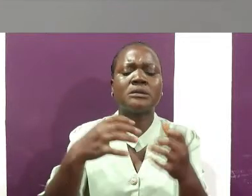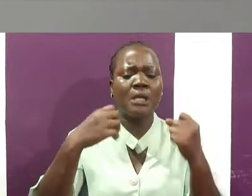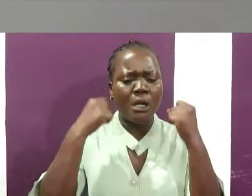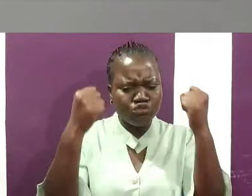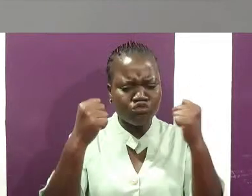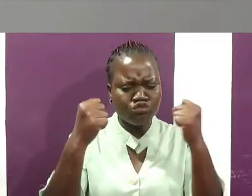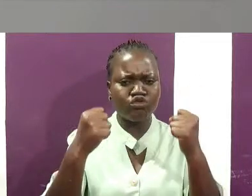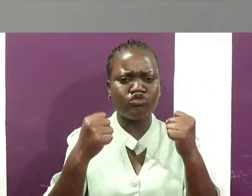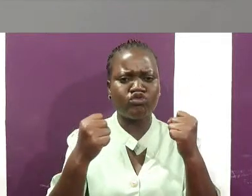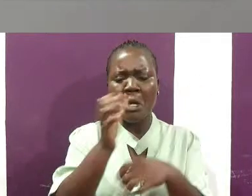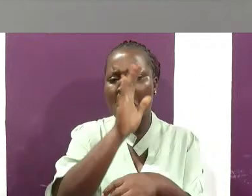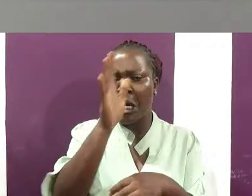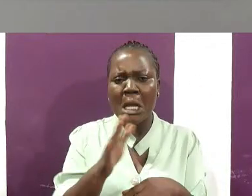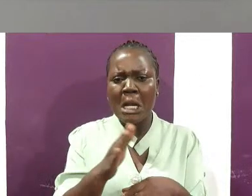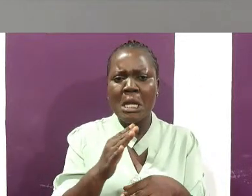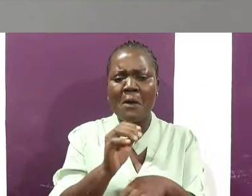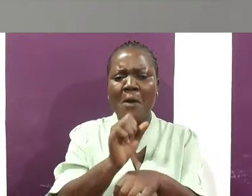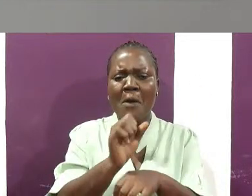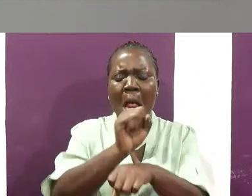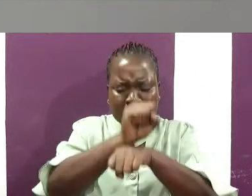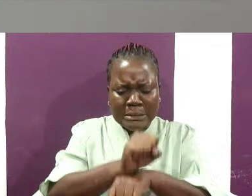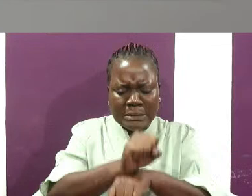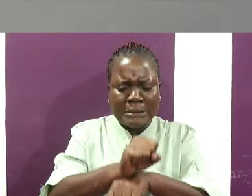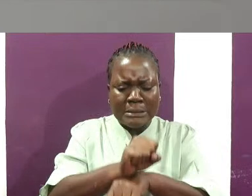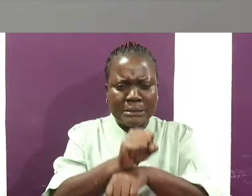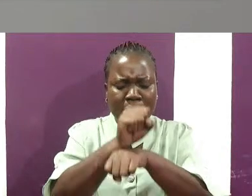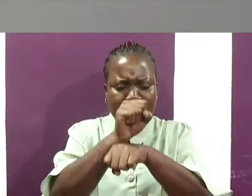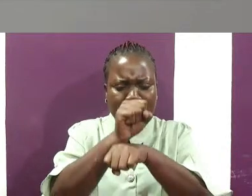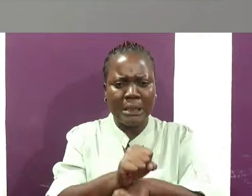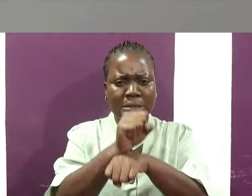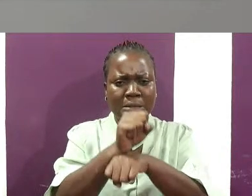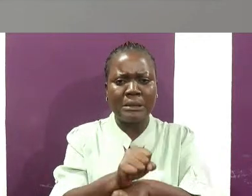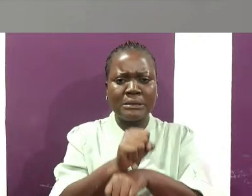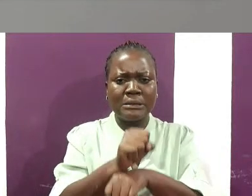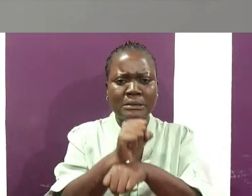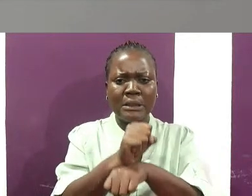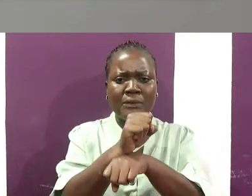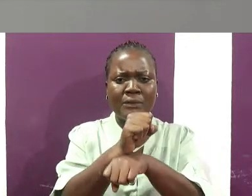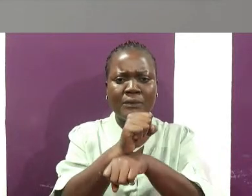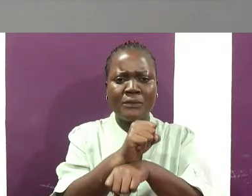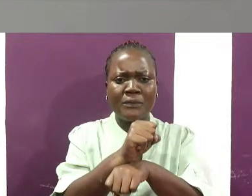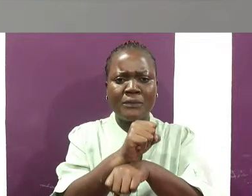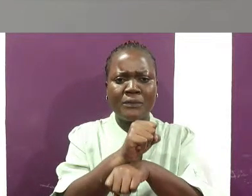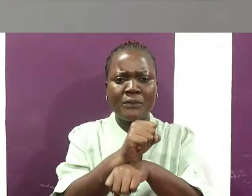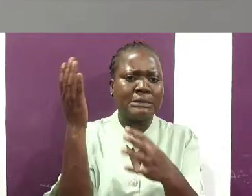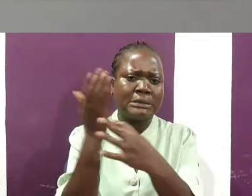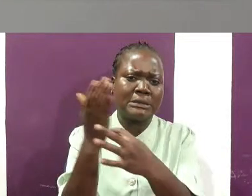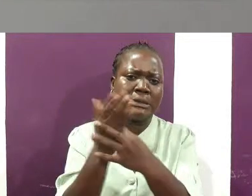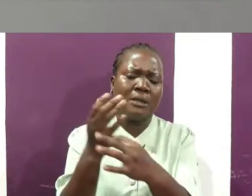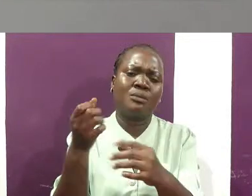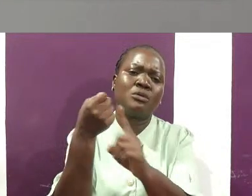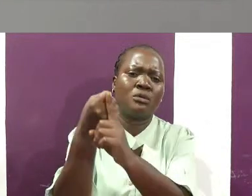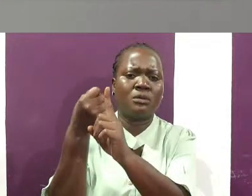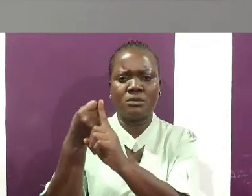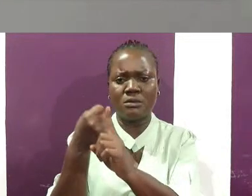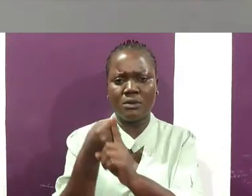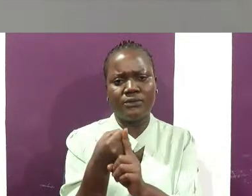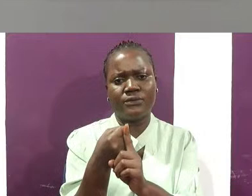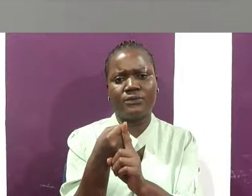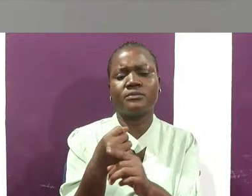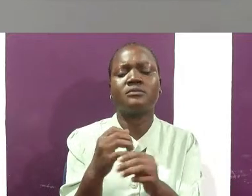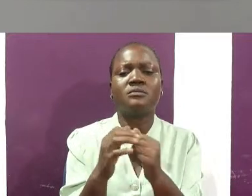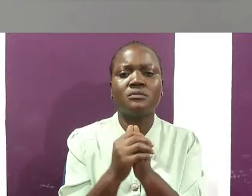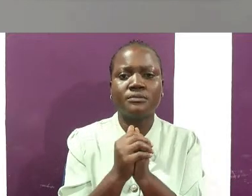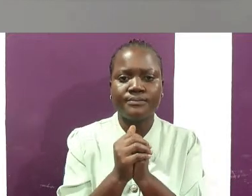wonfa akwaye enkonua entotoa mu ebiu." One of the things that you and I need to